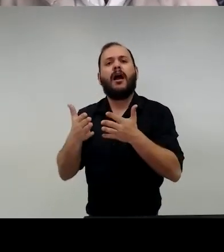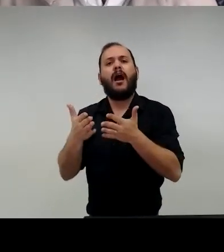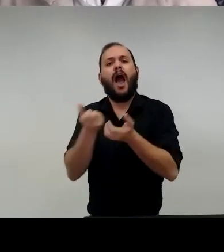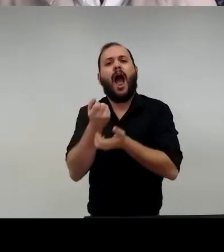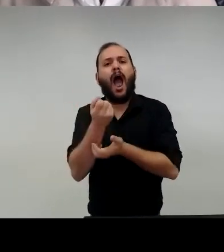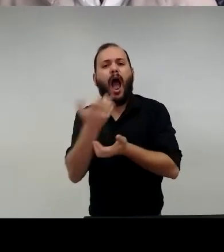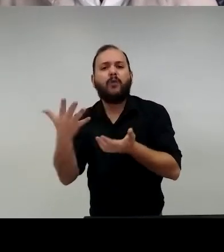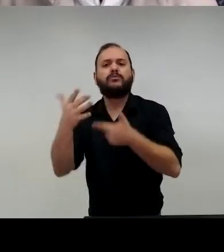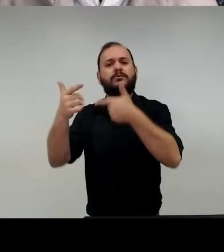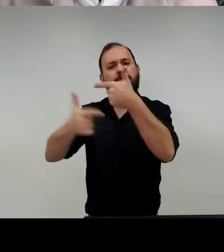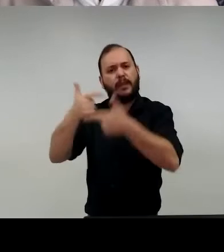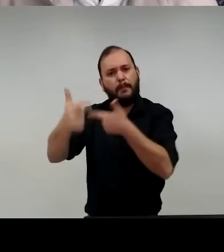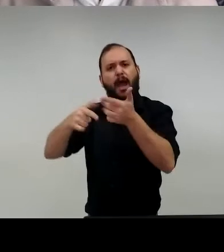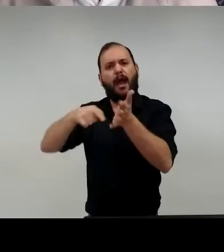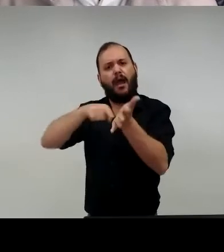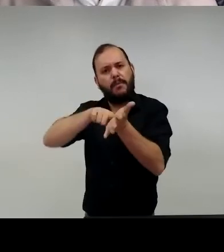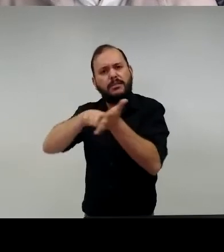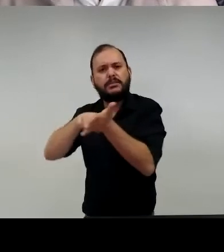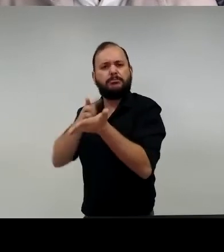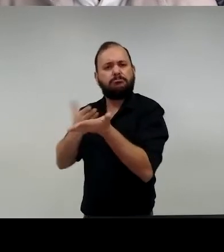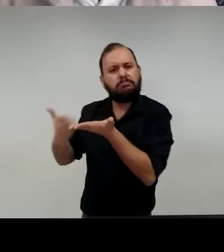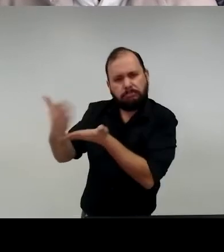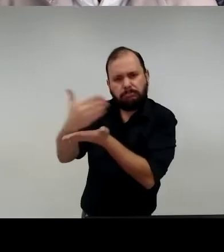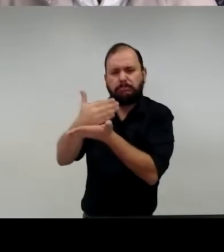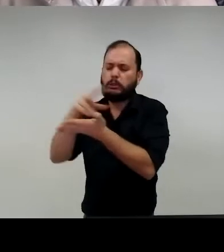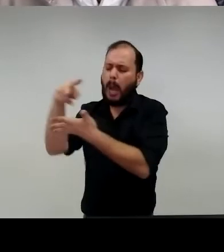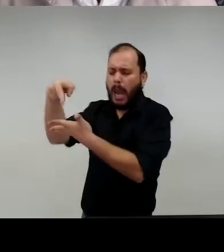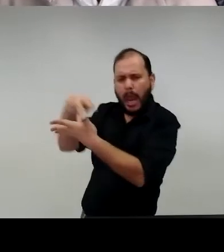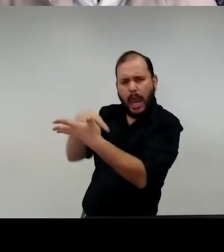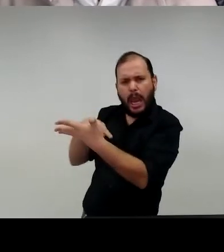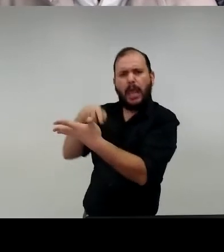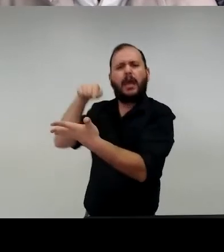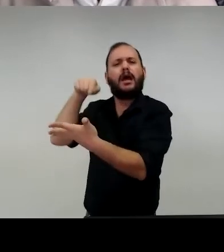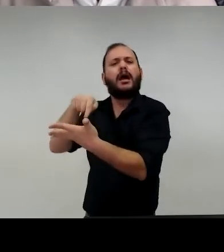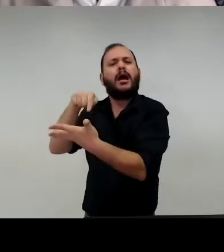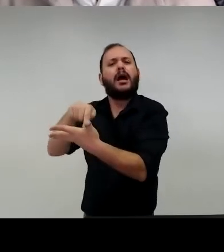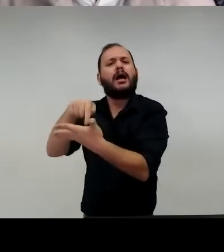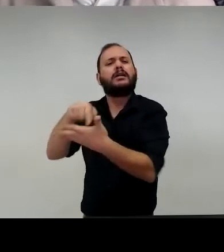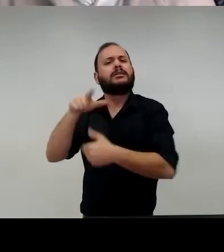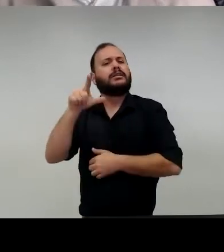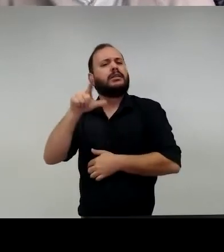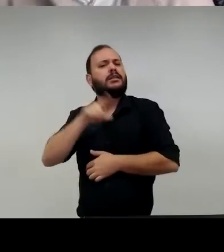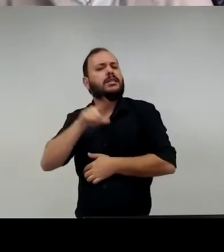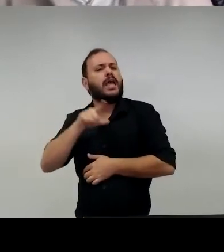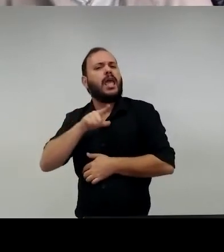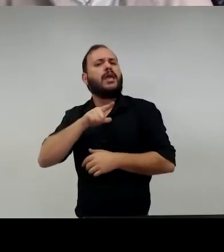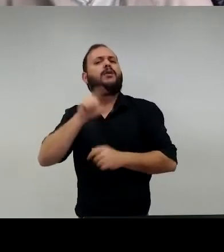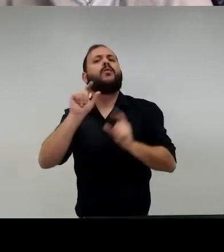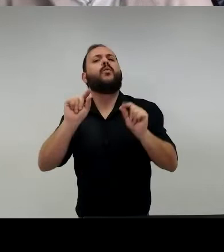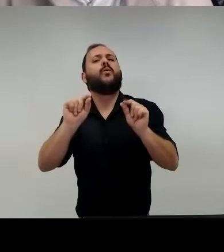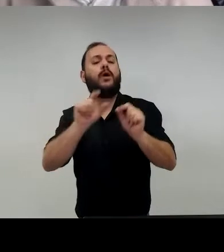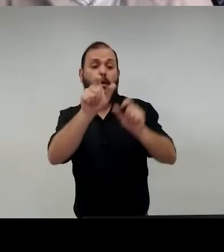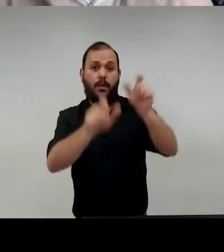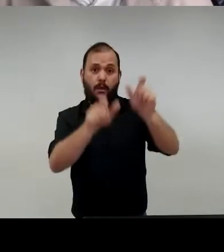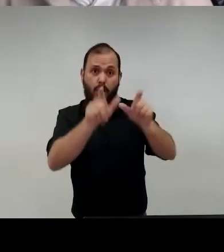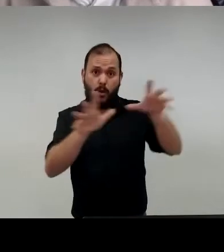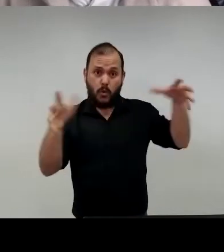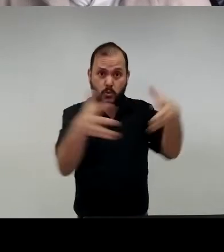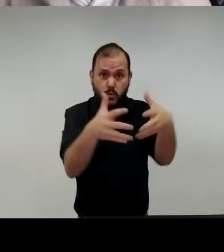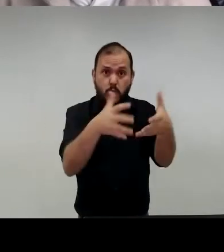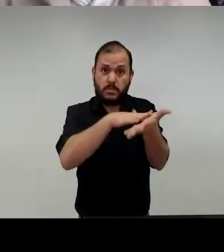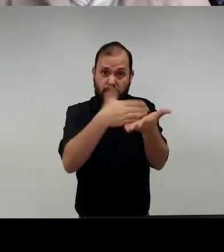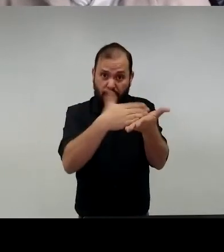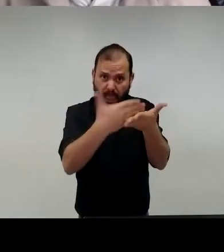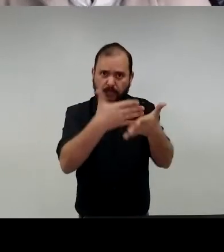in the literature, involve engagement with a deaf community, which is often considered very, very important so